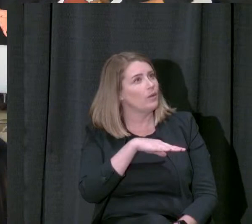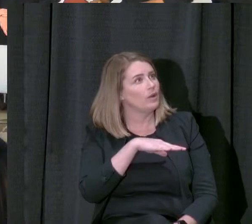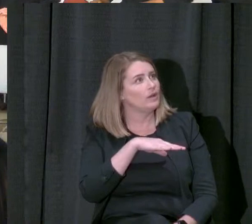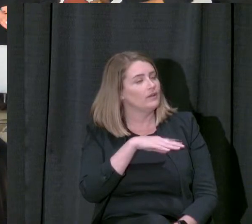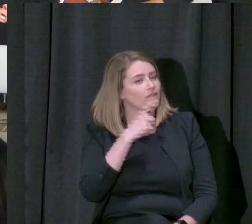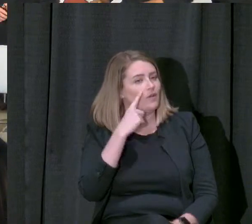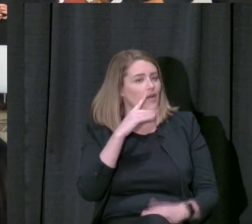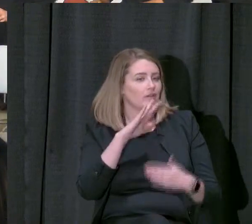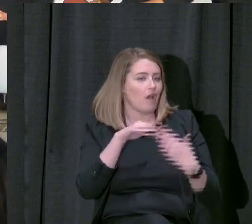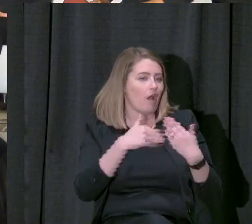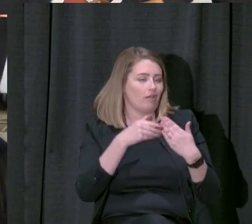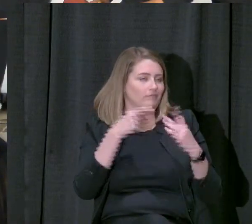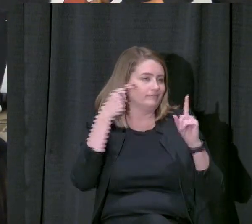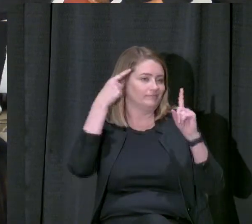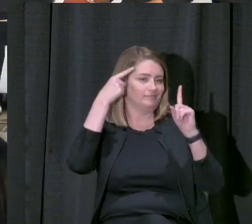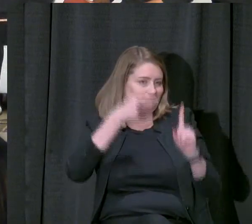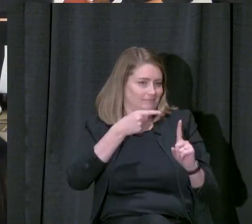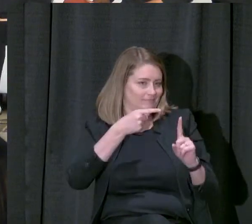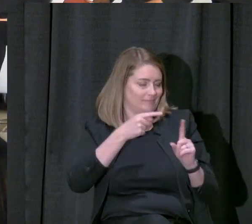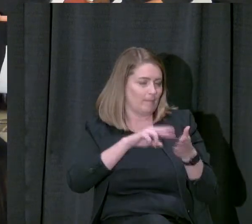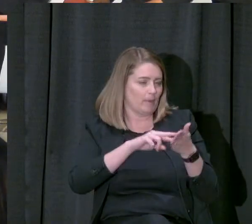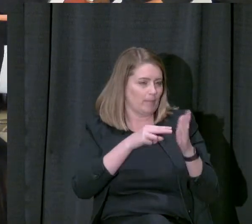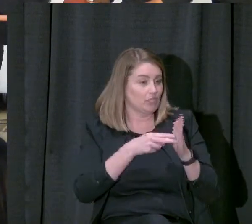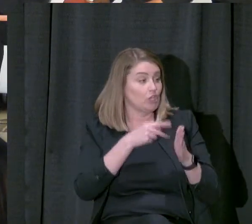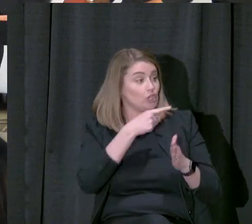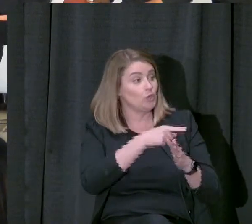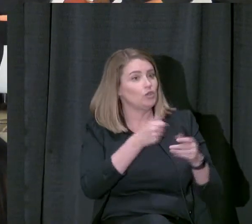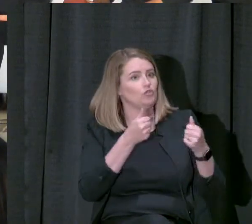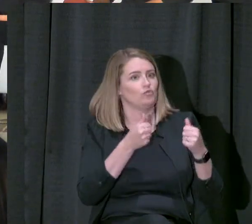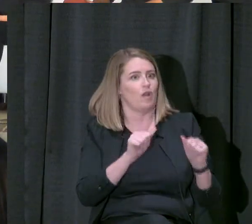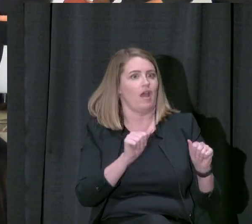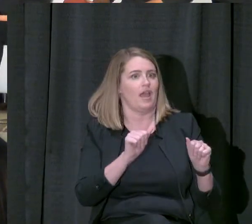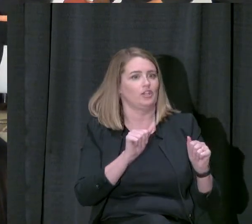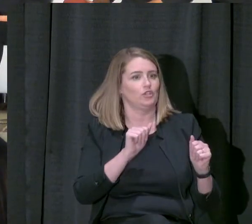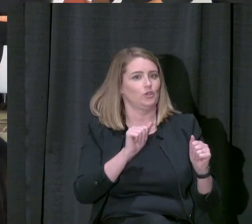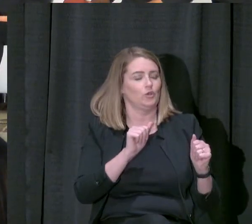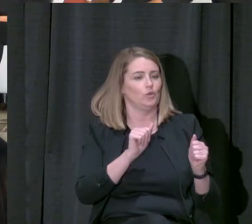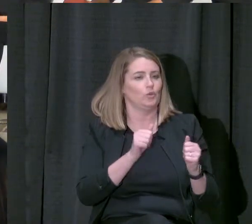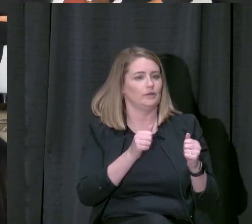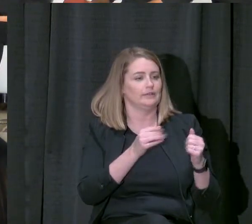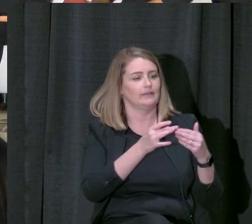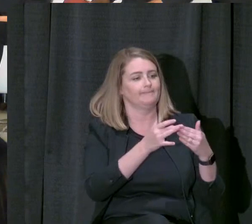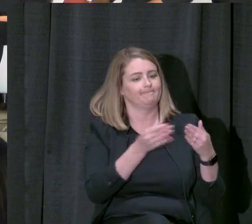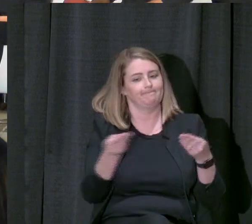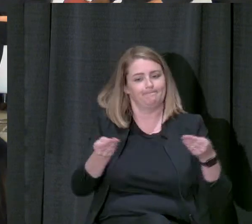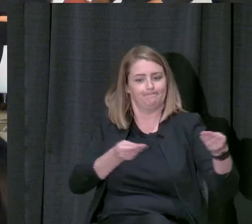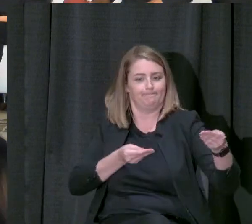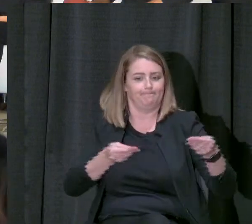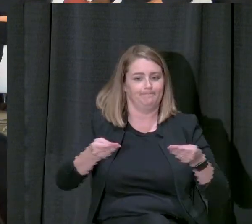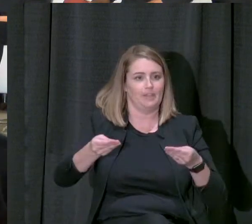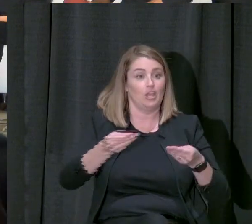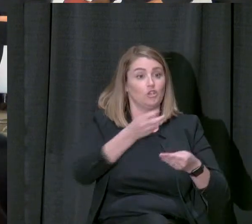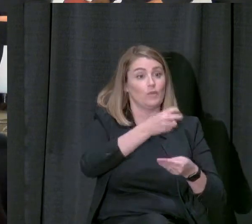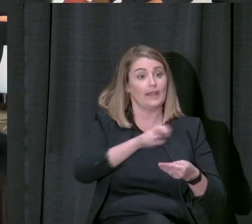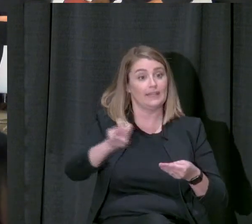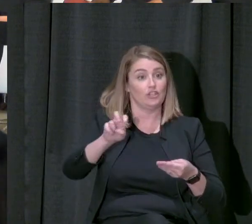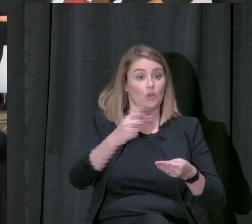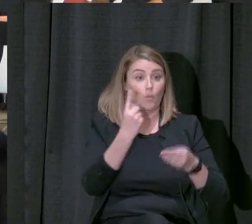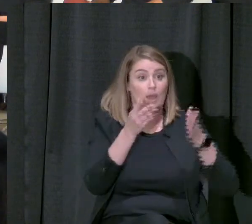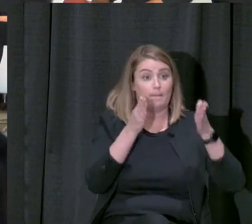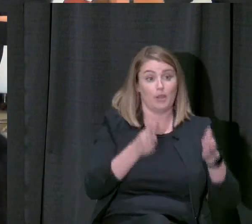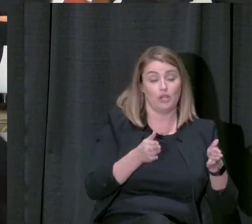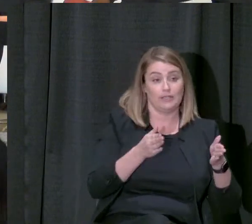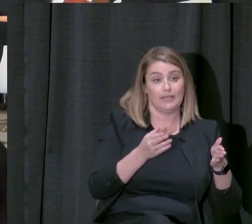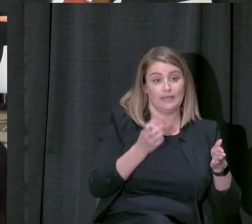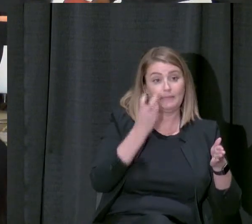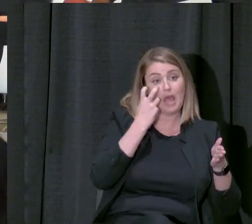for all intents and purposes, you're trying to broach the transition between an individual who has no sight